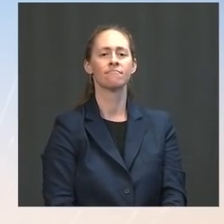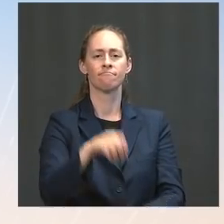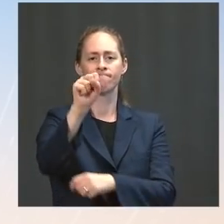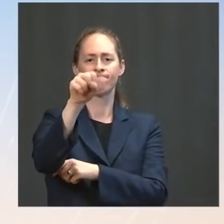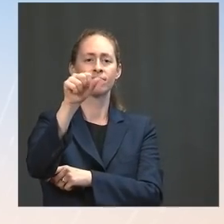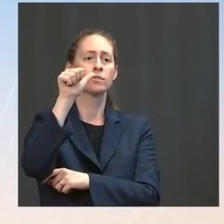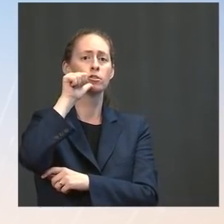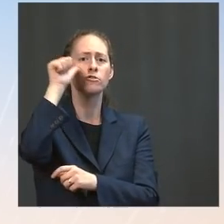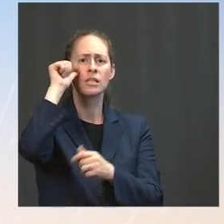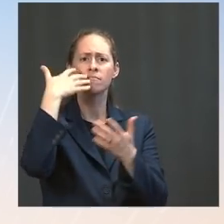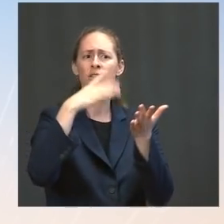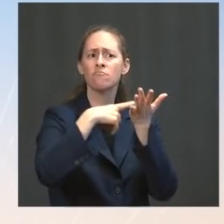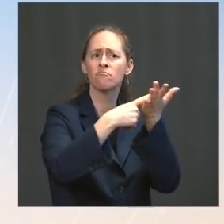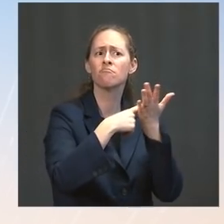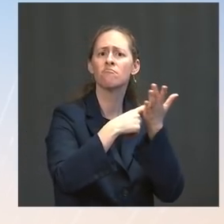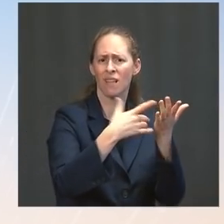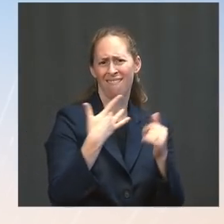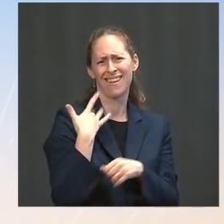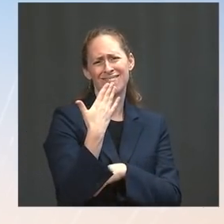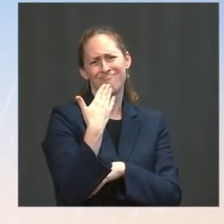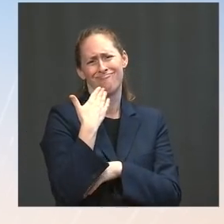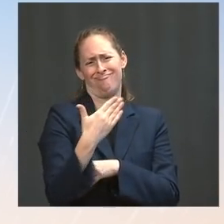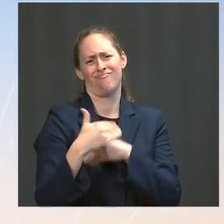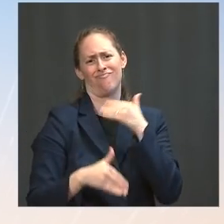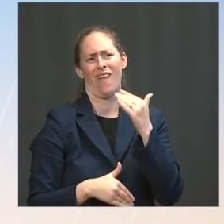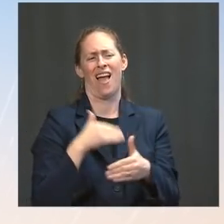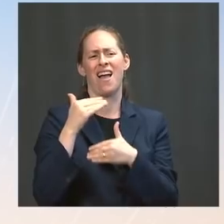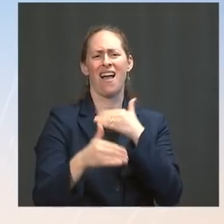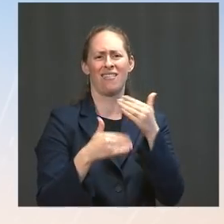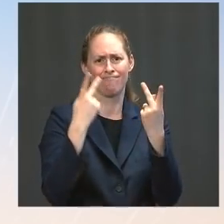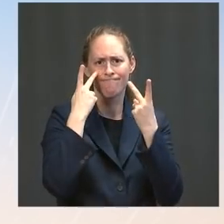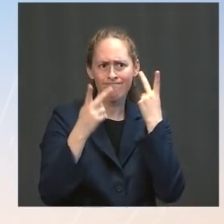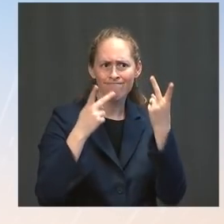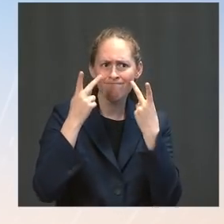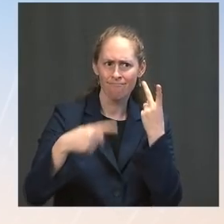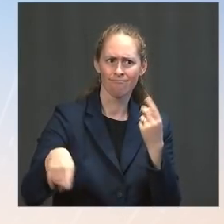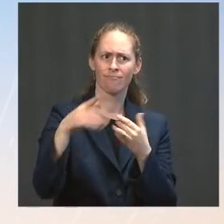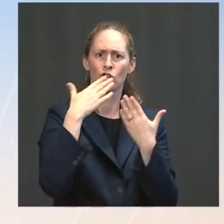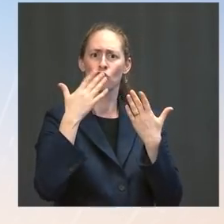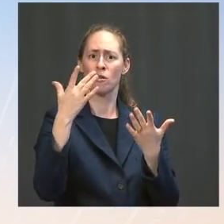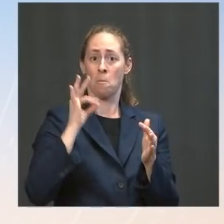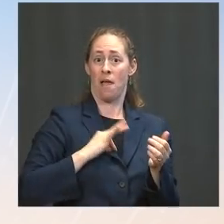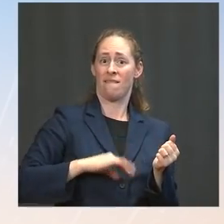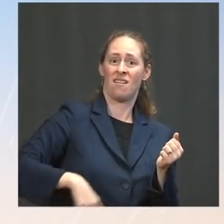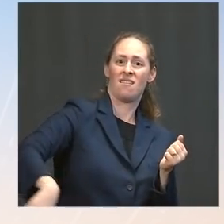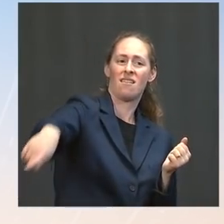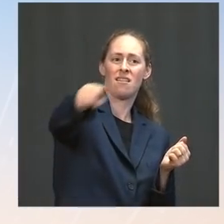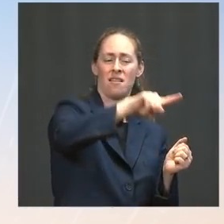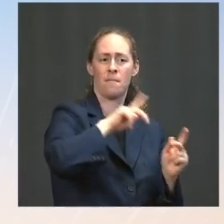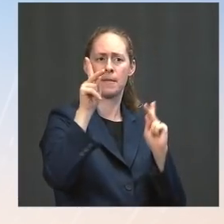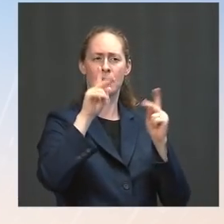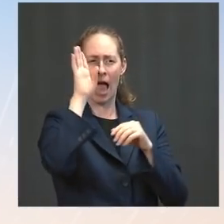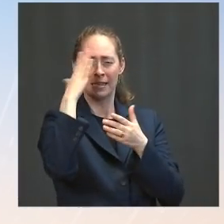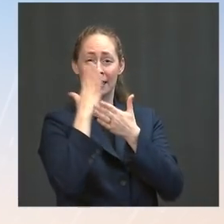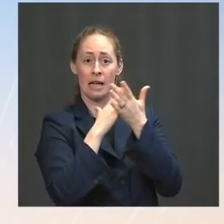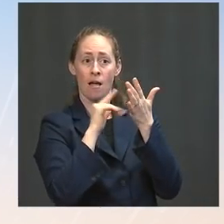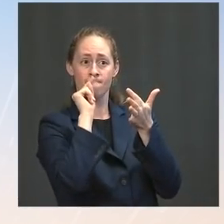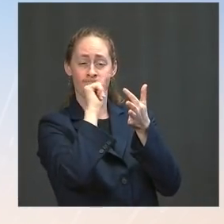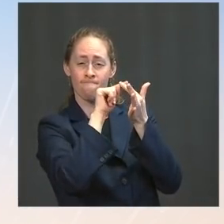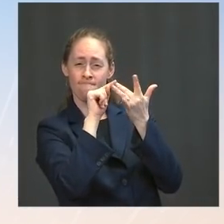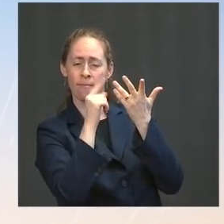wondered if you could give us a preview of the president's upcoming meeting with the Israeli Prime Minister, and if we can expect any announcements on the reopening of